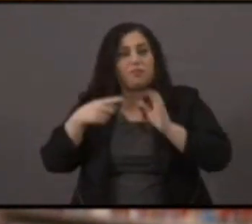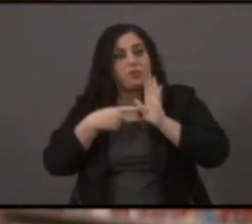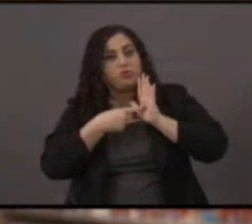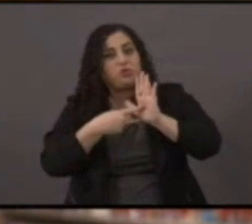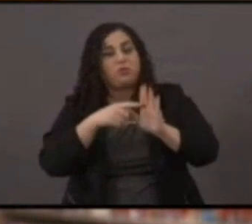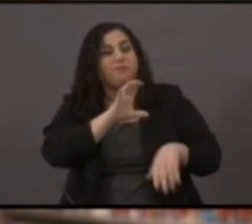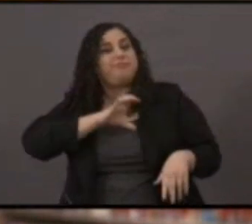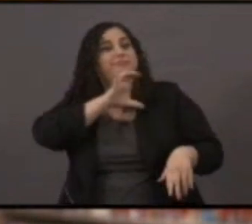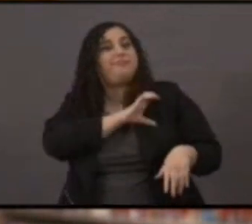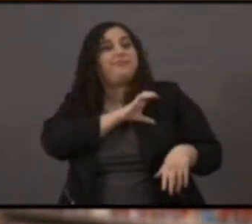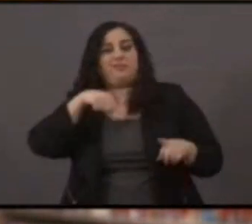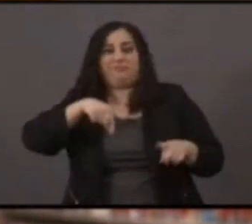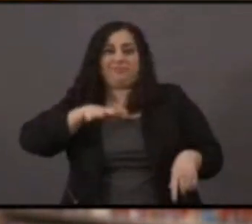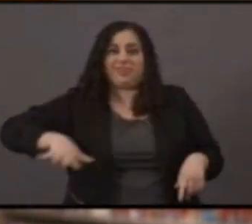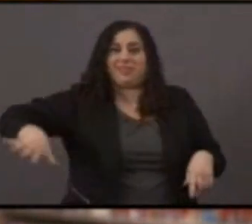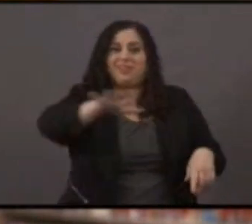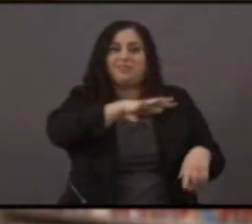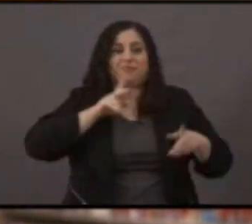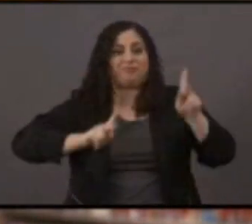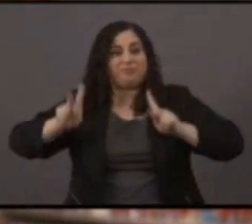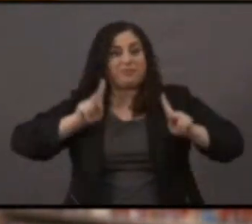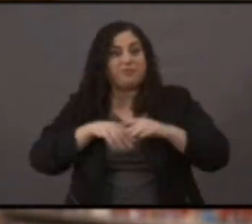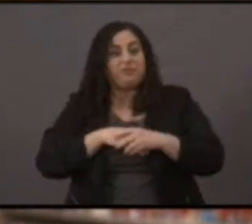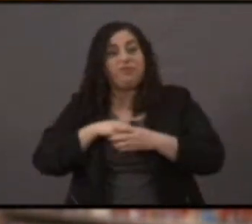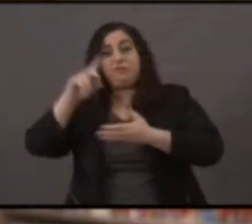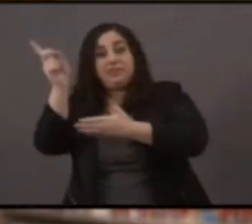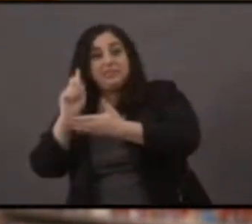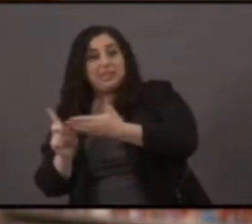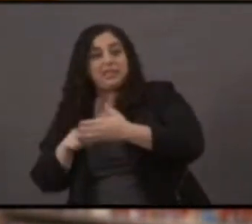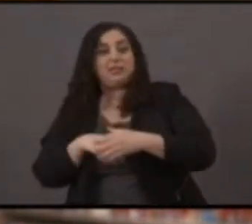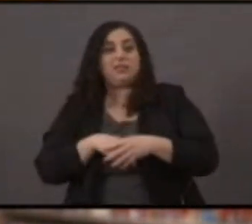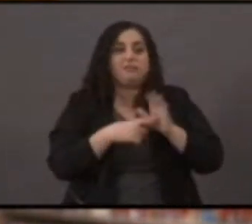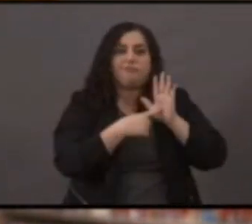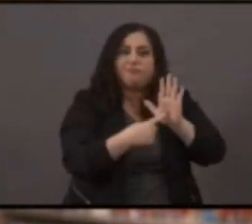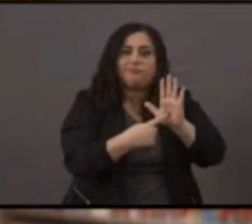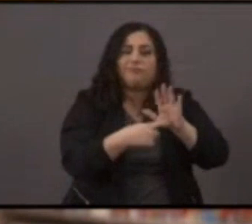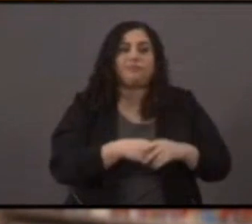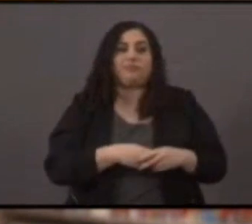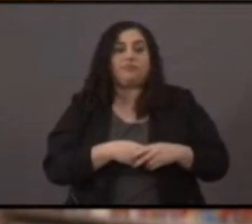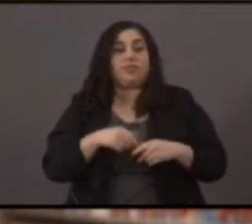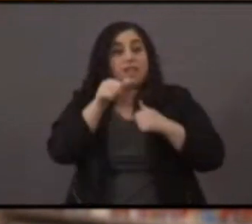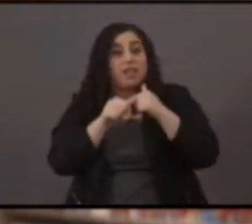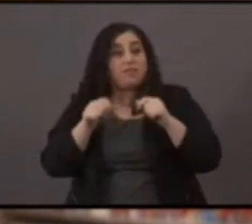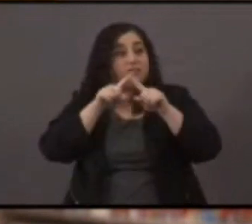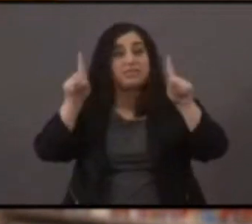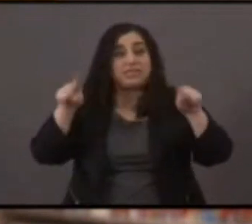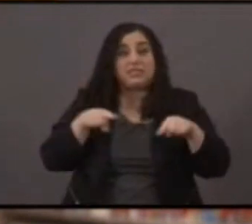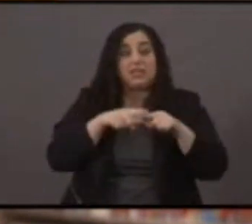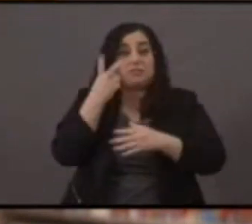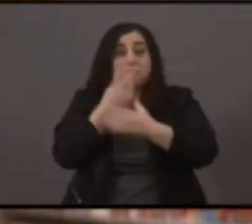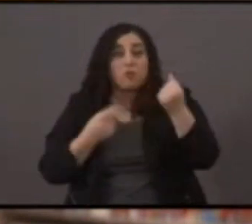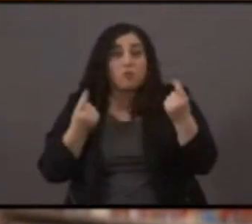their neighborhood. The design, the art, the fact that nearly every sign here is in English and